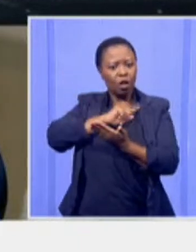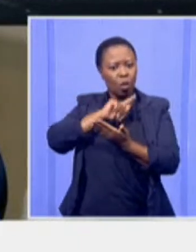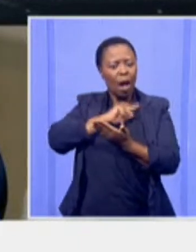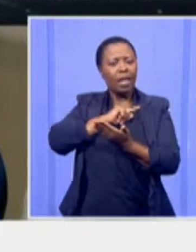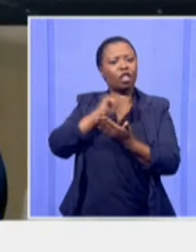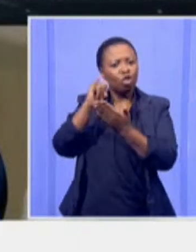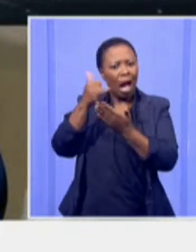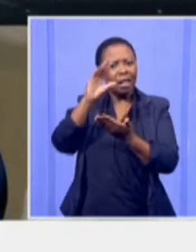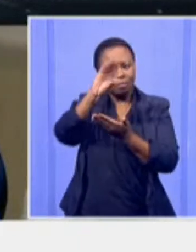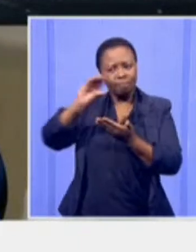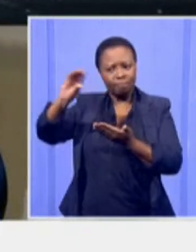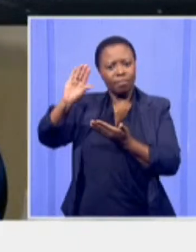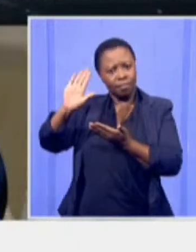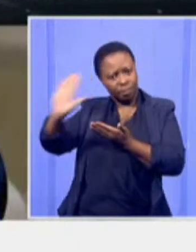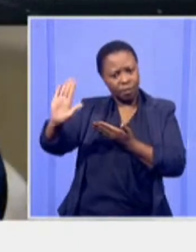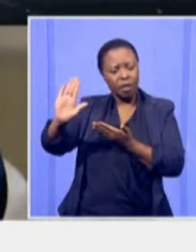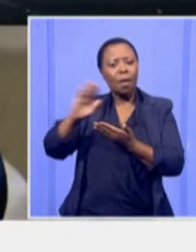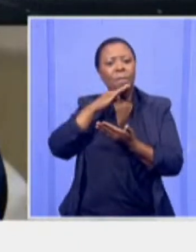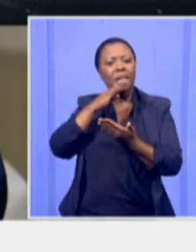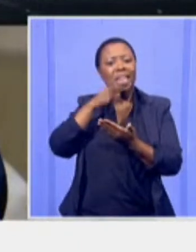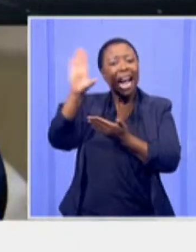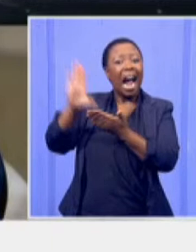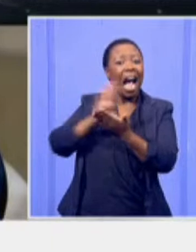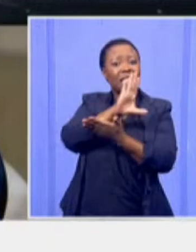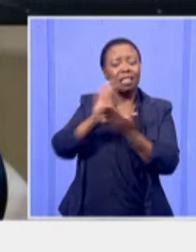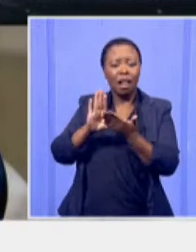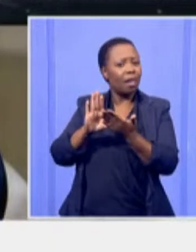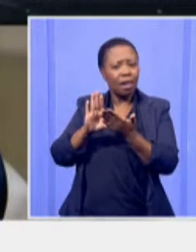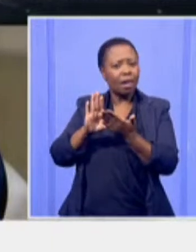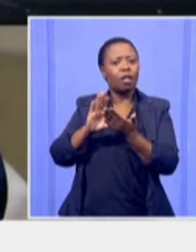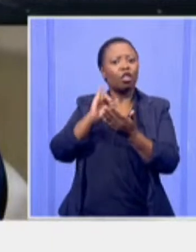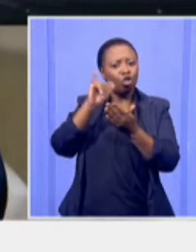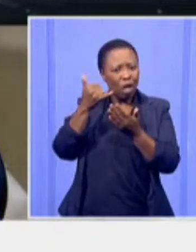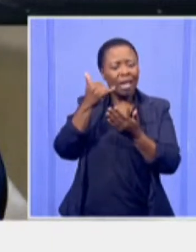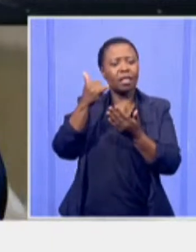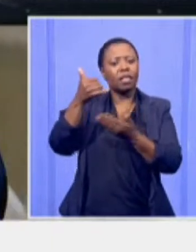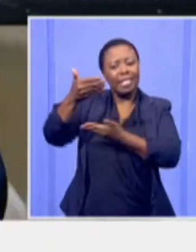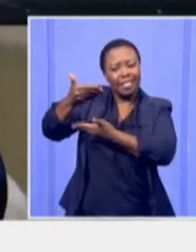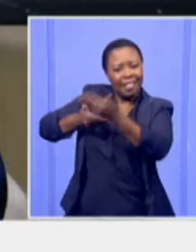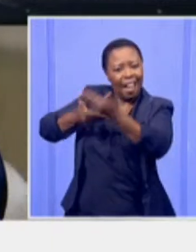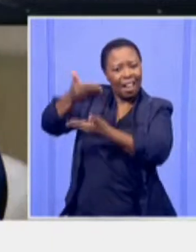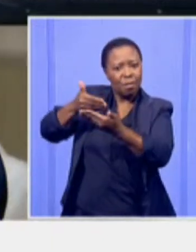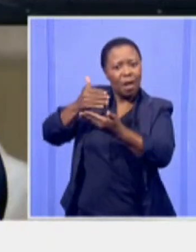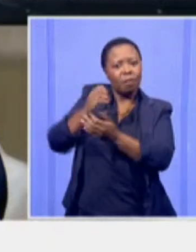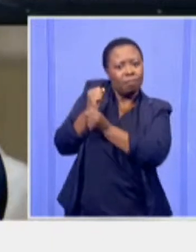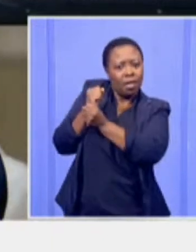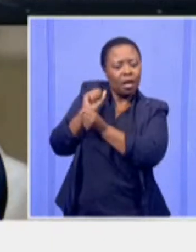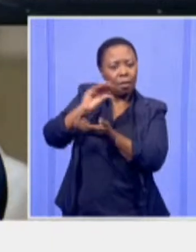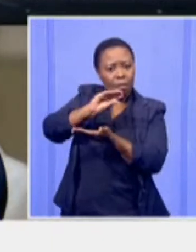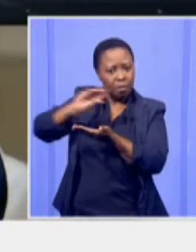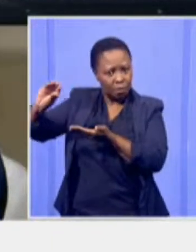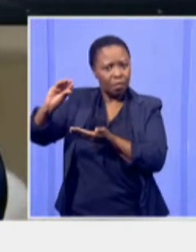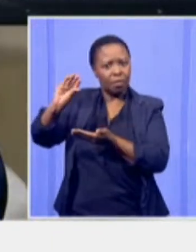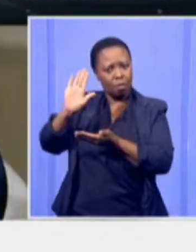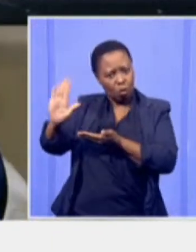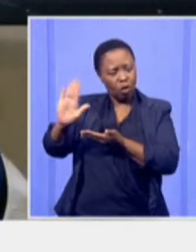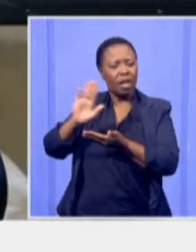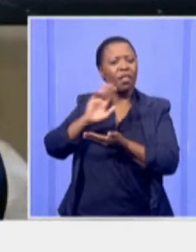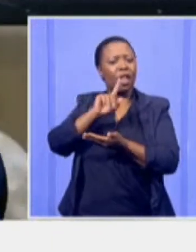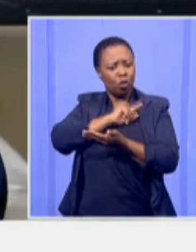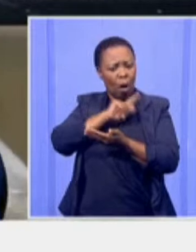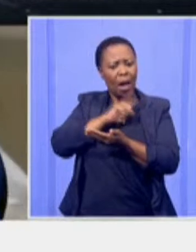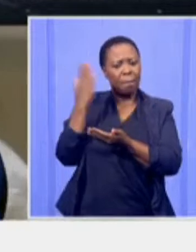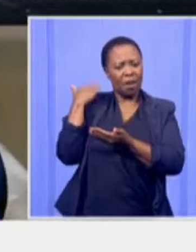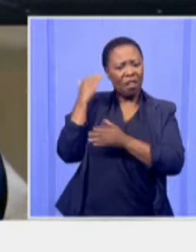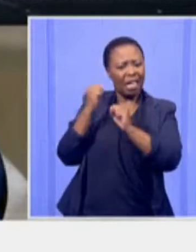it. We're not saying scrap it, waiver it. And it has been done the previous years. I don't know what's